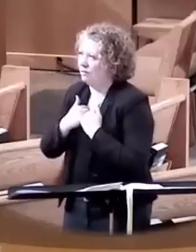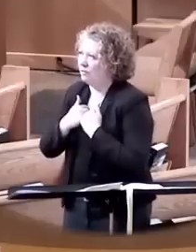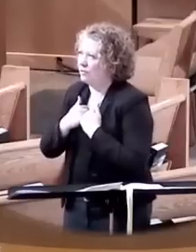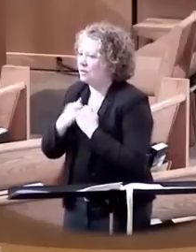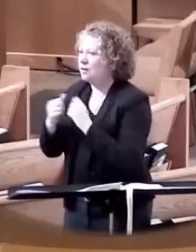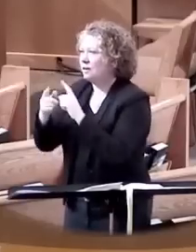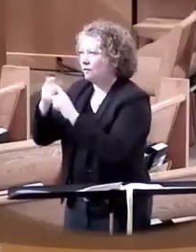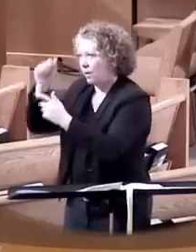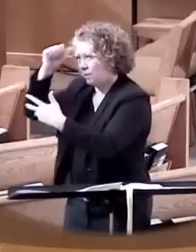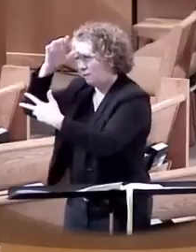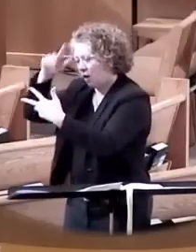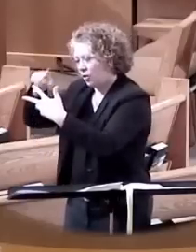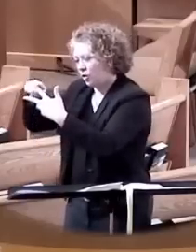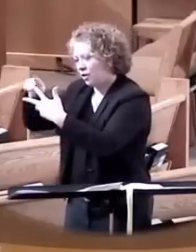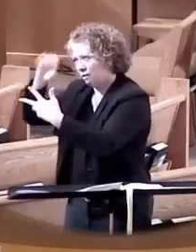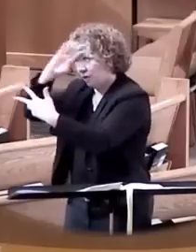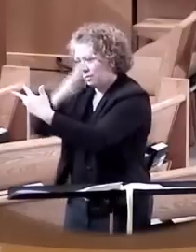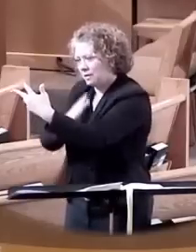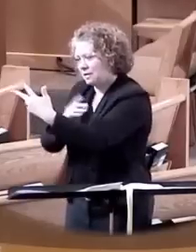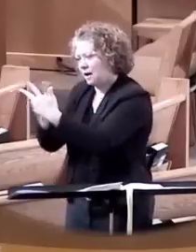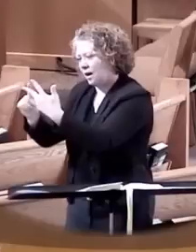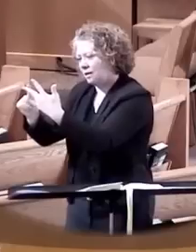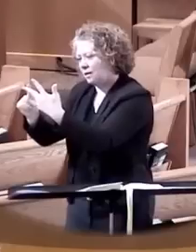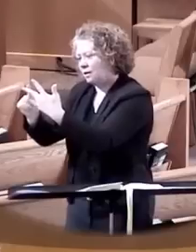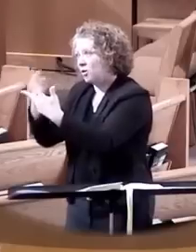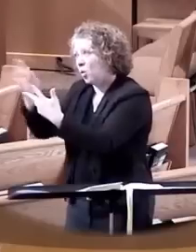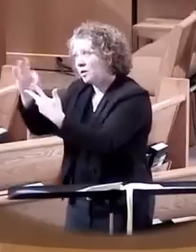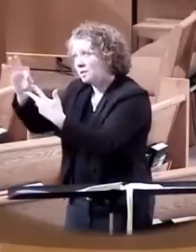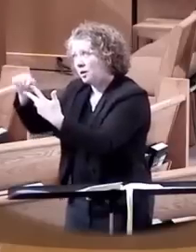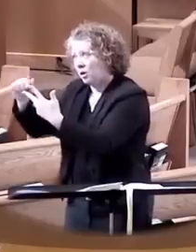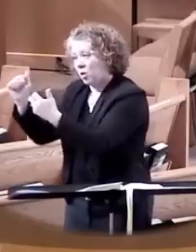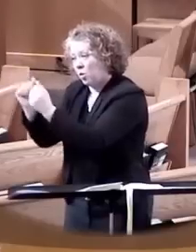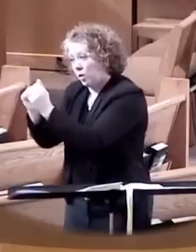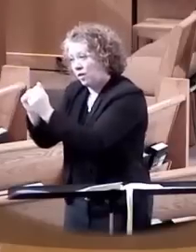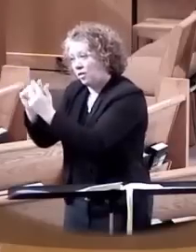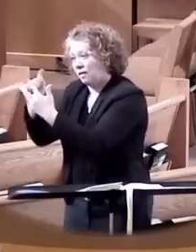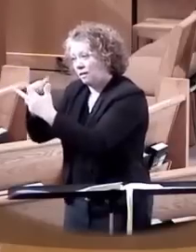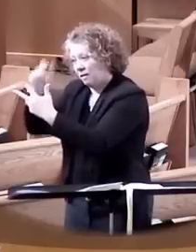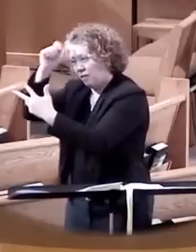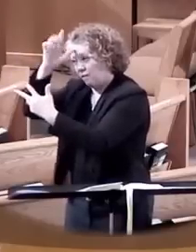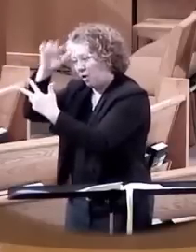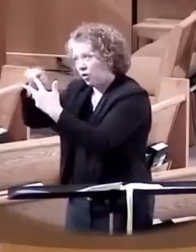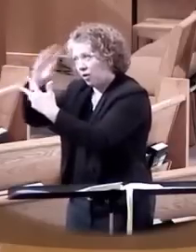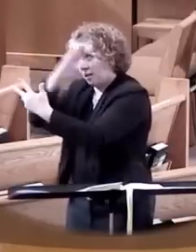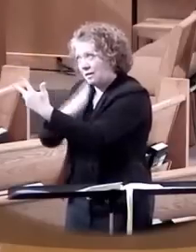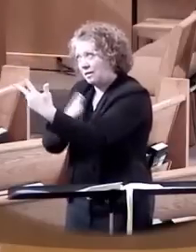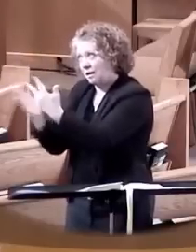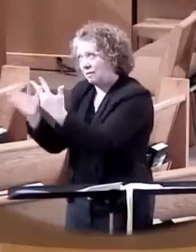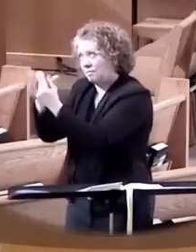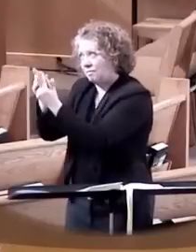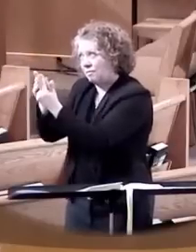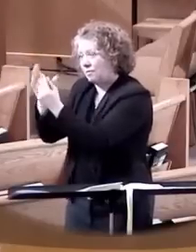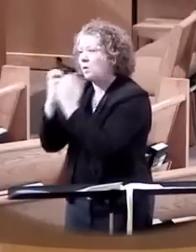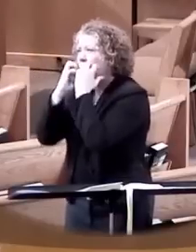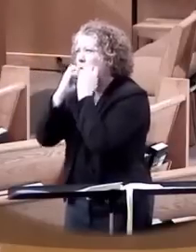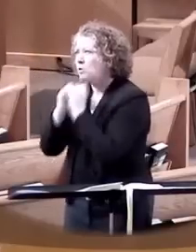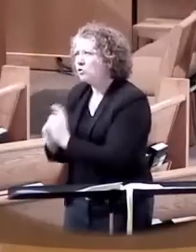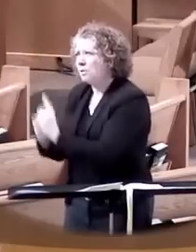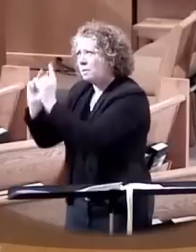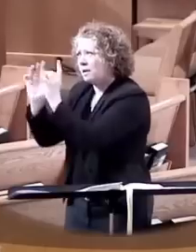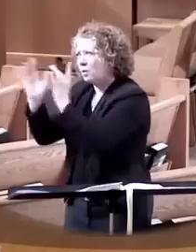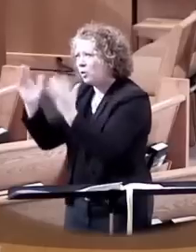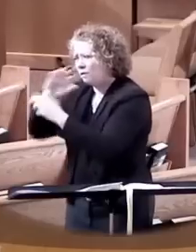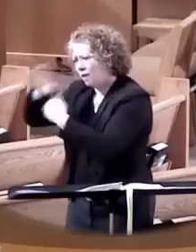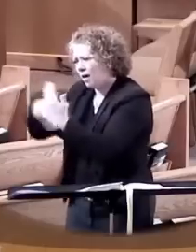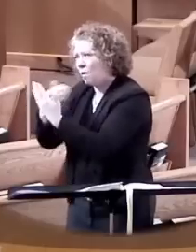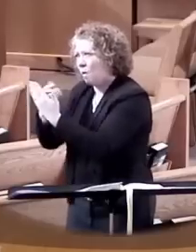who proceeds from the Father and the Son, who with the Father and the Son is adored and glorified, who has spoken through